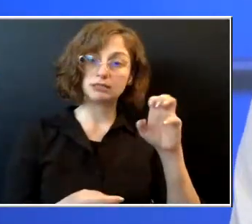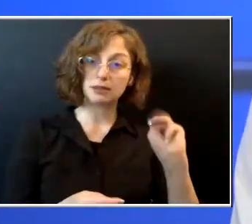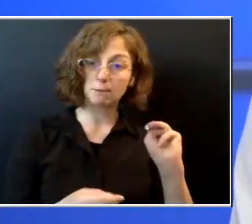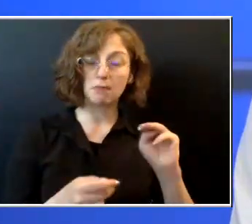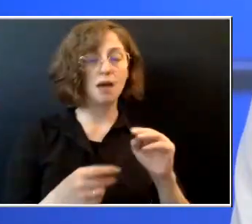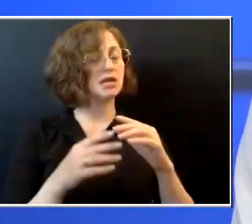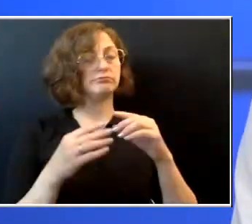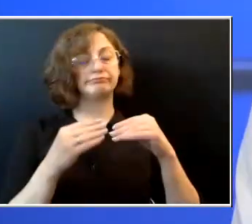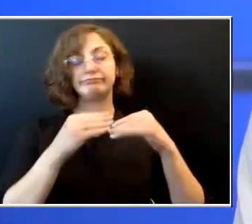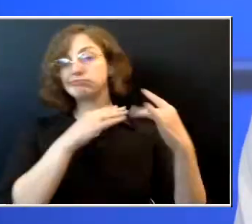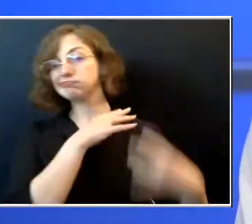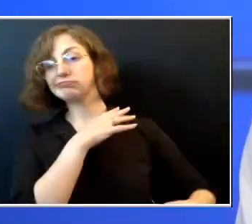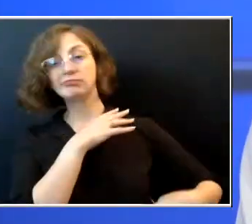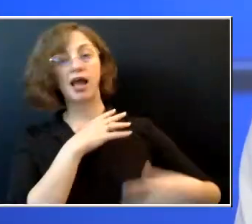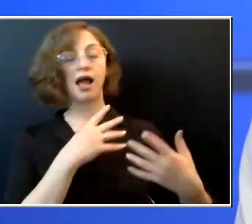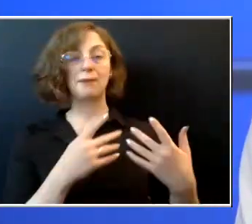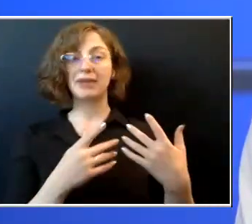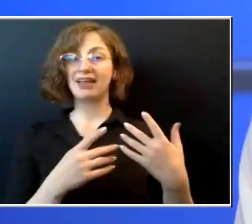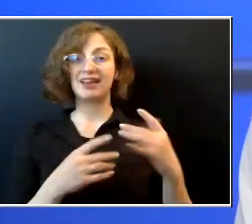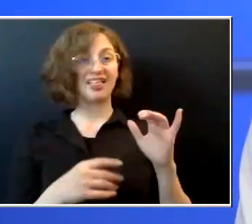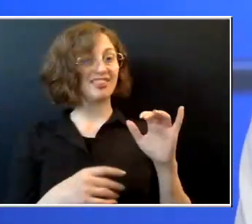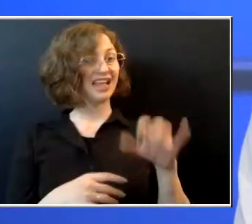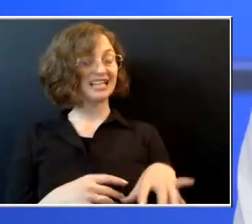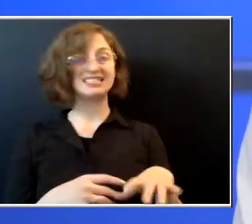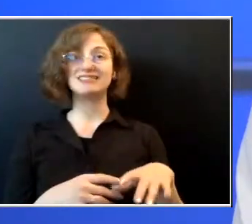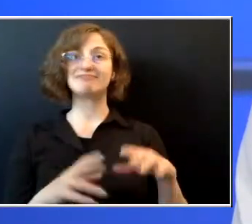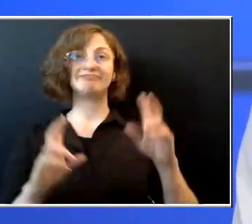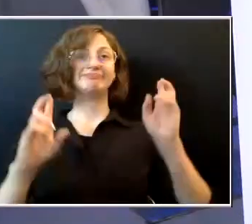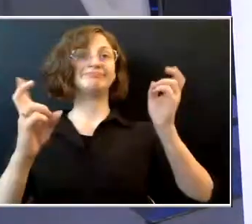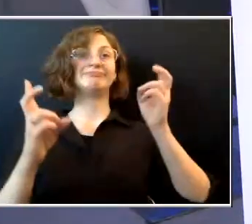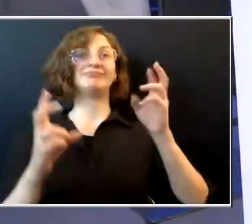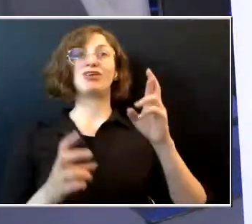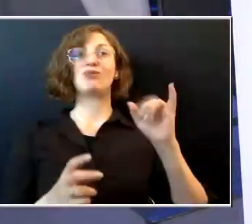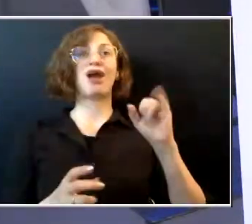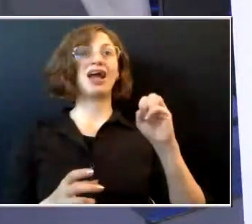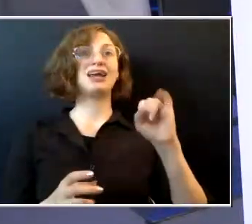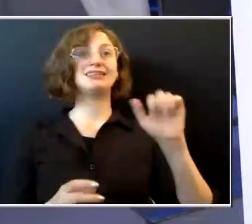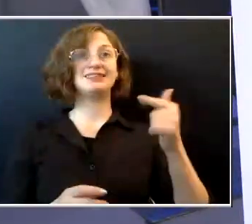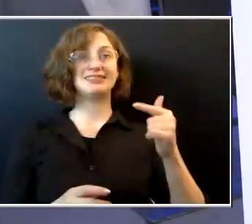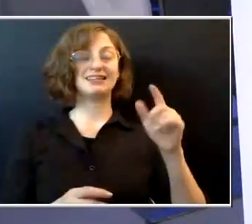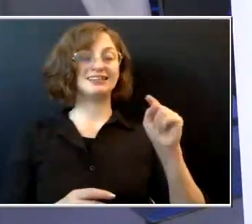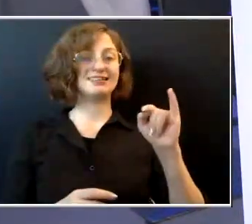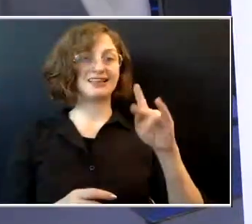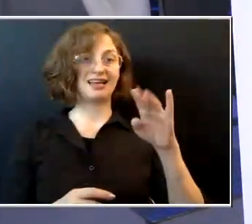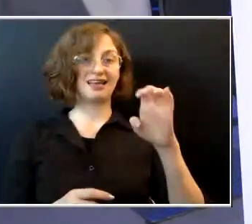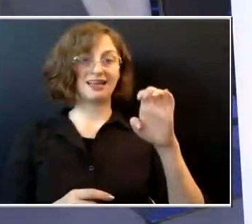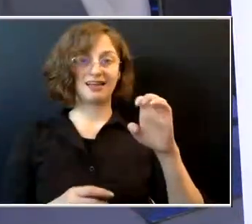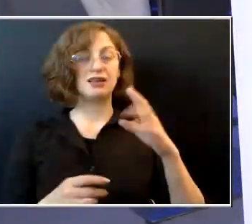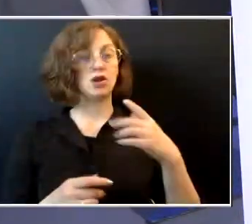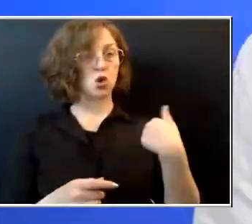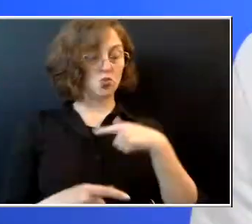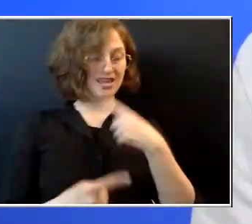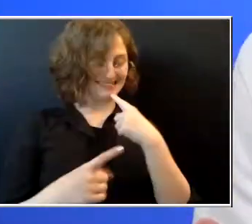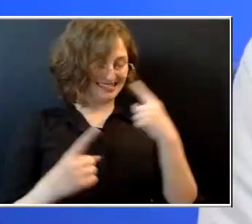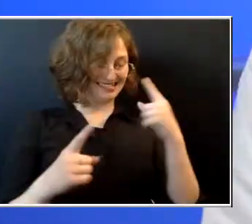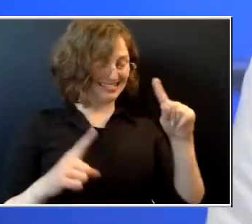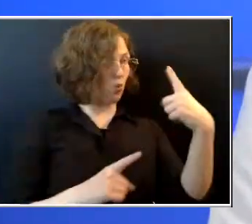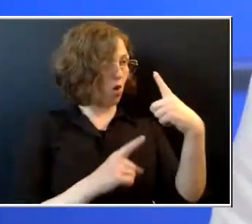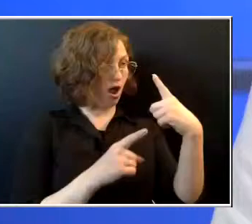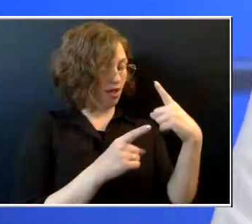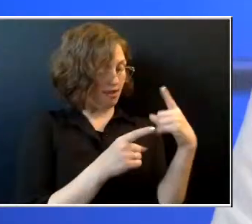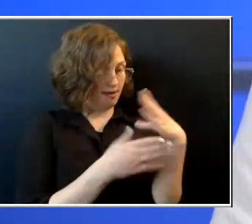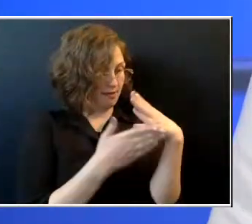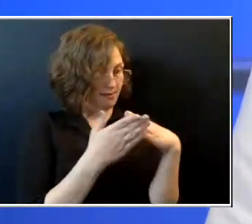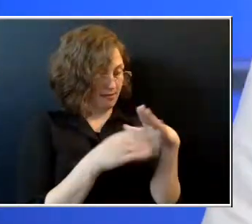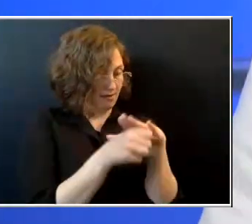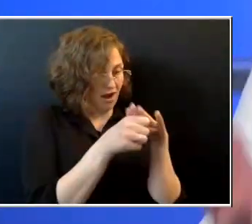tide. I mean, it's classic, rising tides, rising all boats. It is and amazing. I think people are, you know, the CAR T that Dr. Abdallah